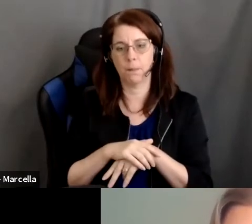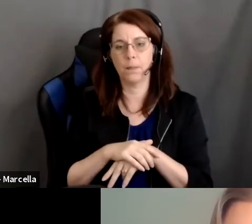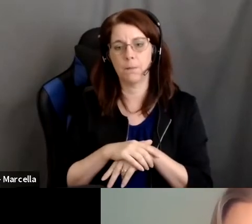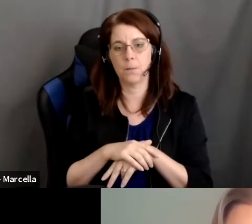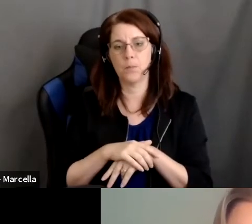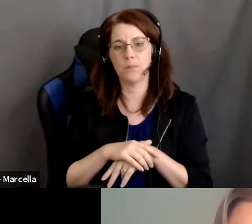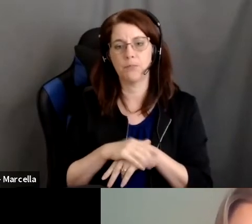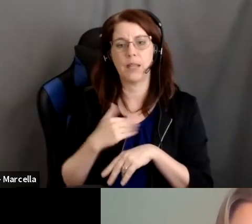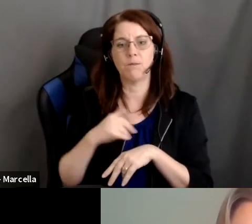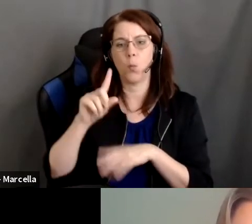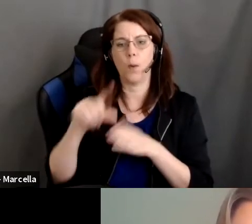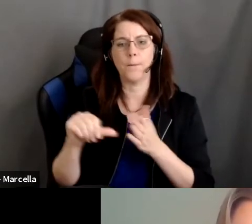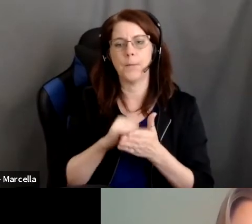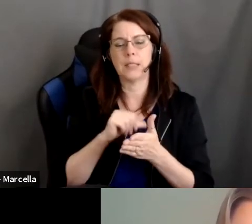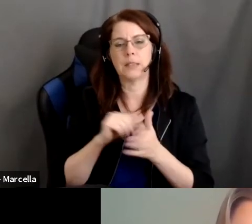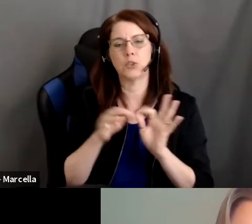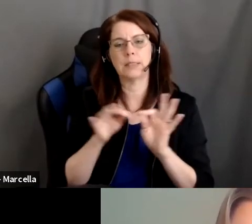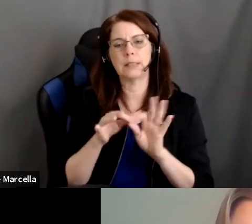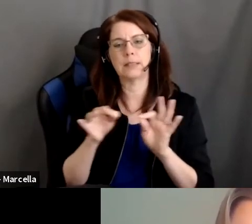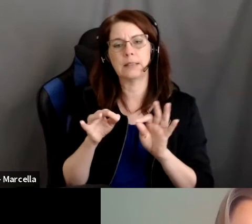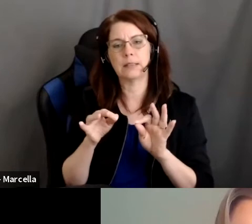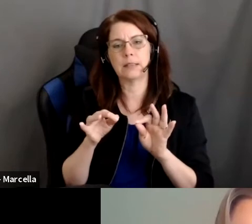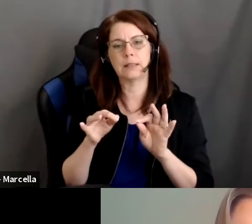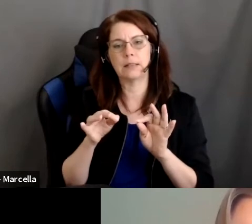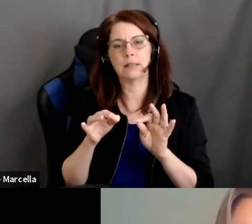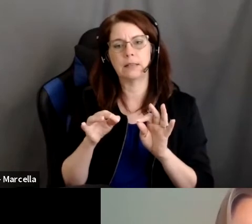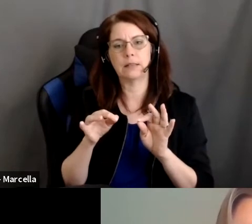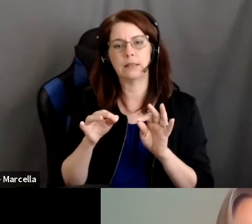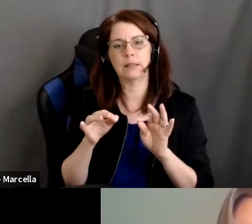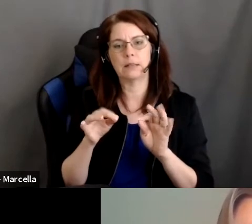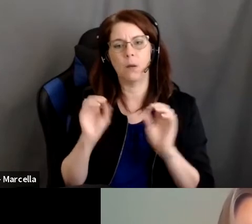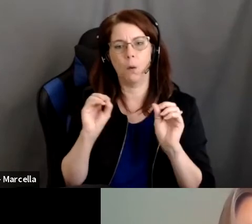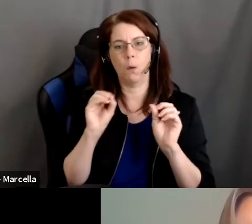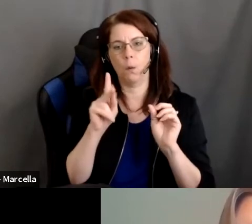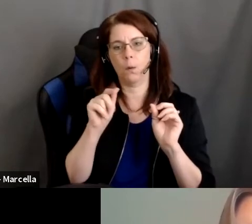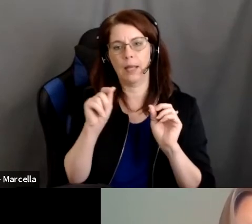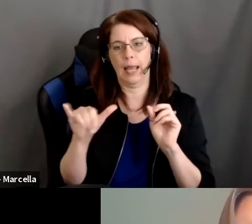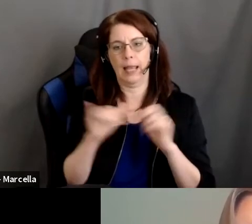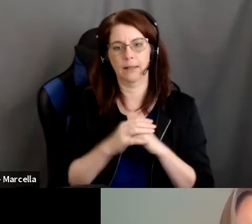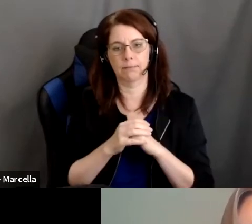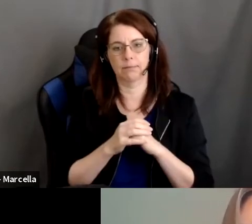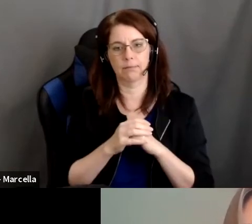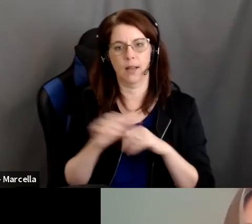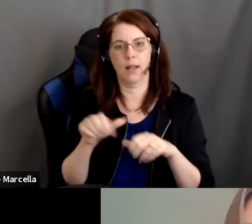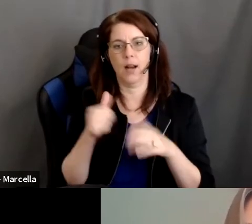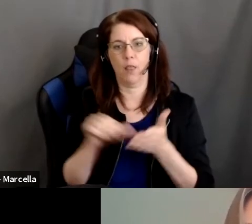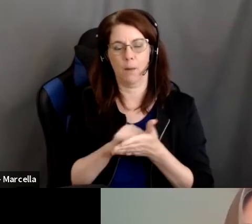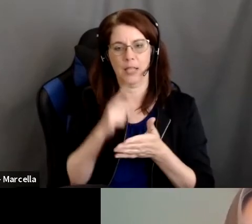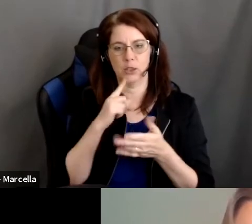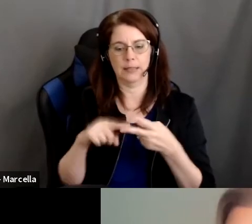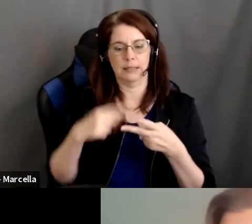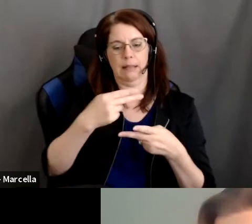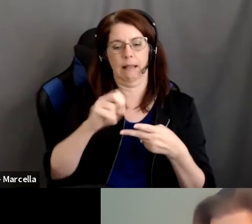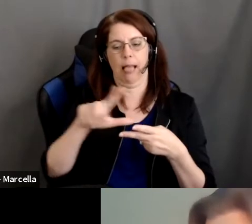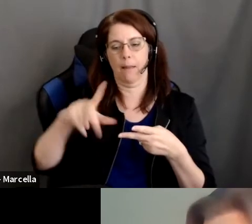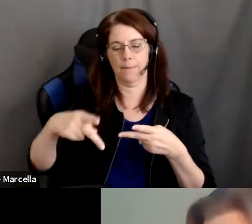It's got one page that says, okay. And then it's got another page that says help.